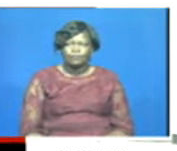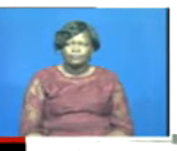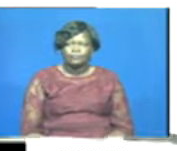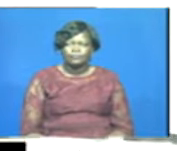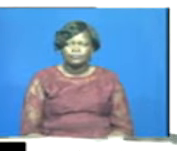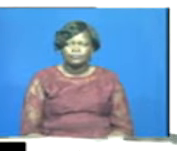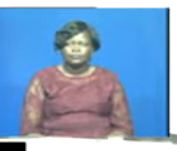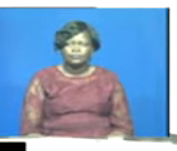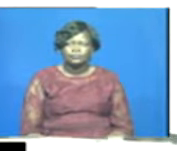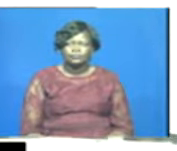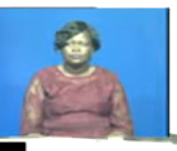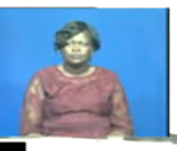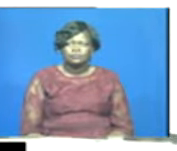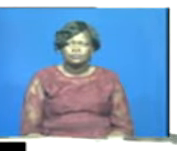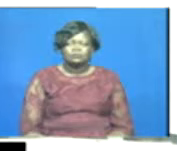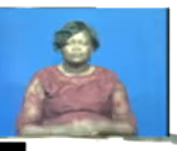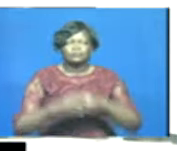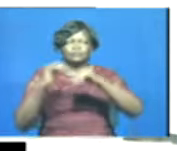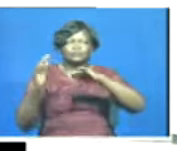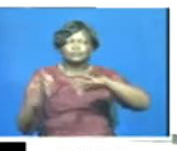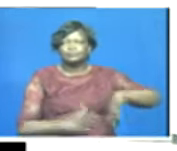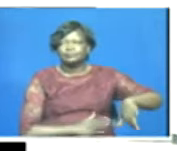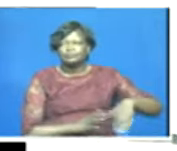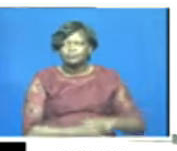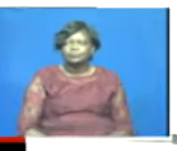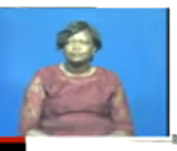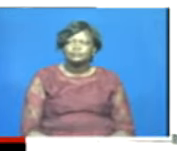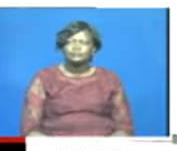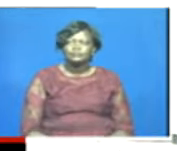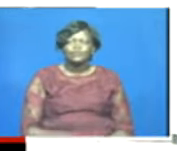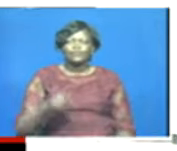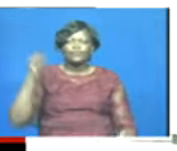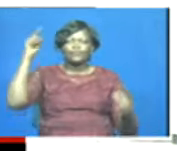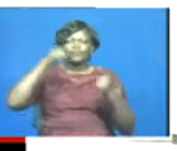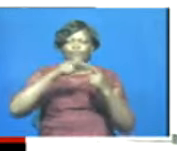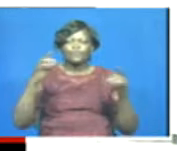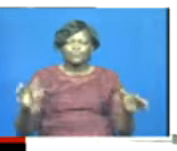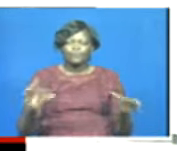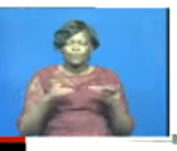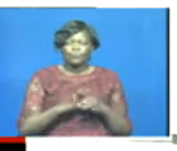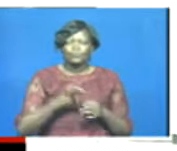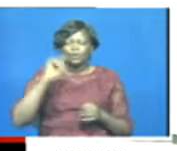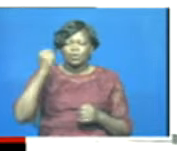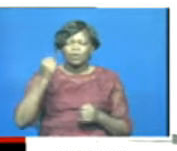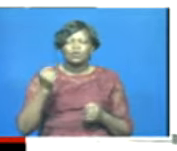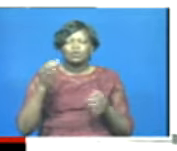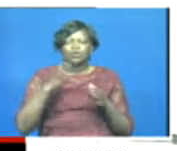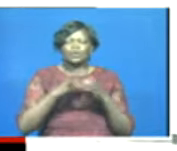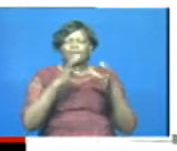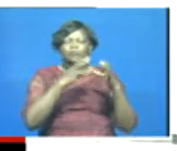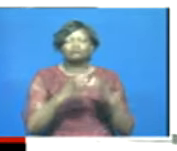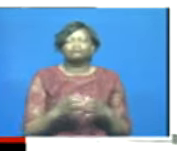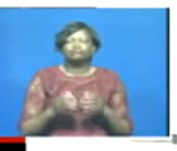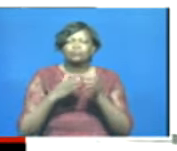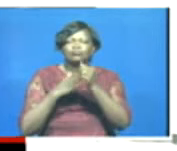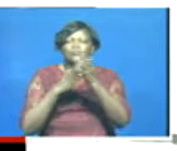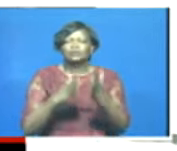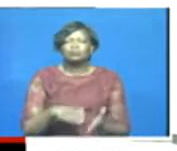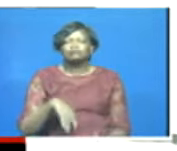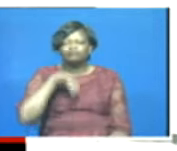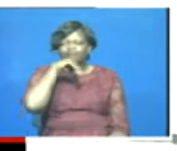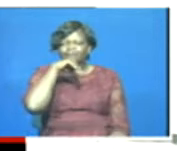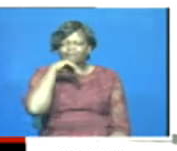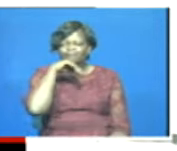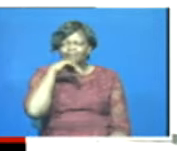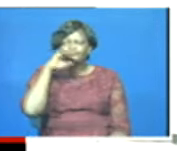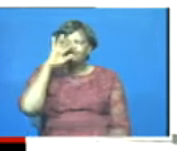Let's shift gears and now move into politics. Azimio la Umoja, one Kenya Coalition Party presidential flag bearer Raila Odinga has pledged